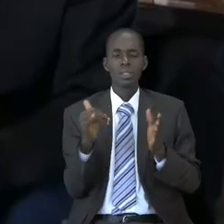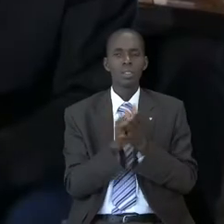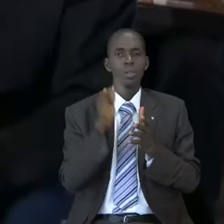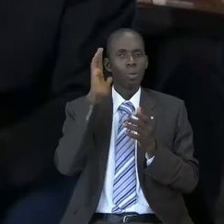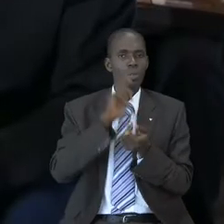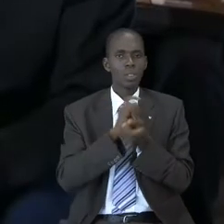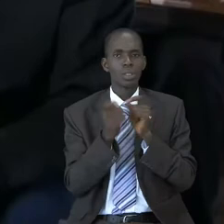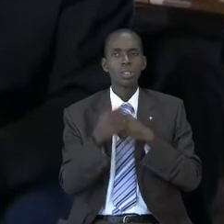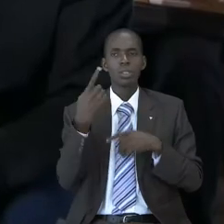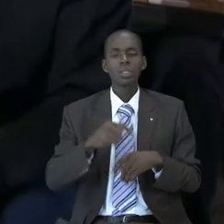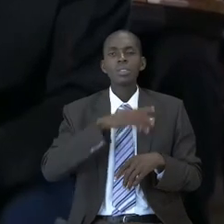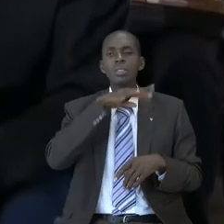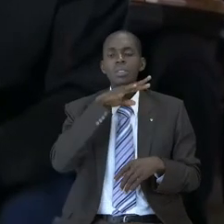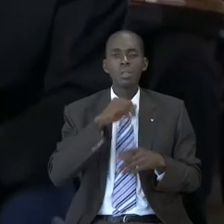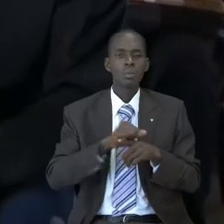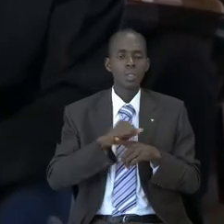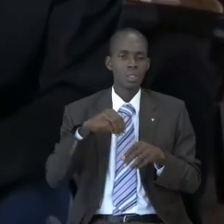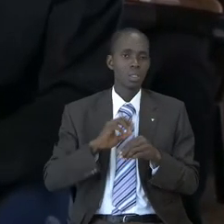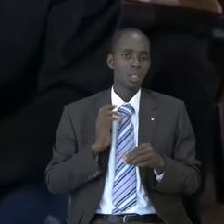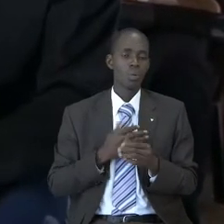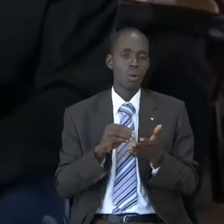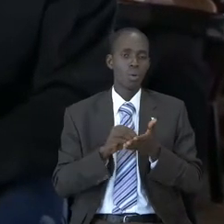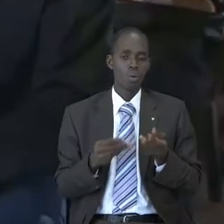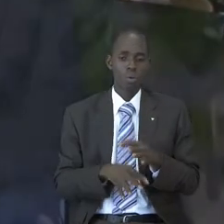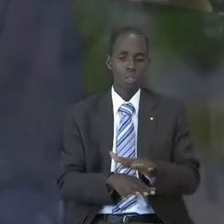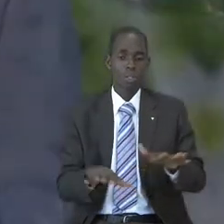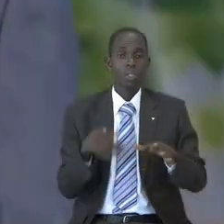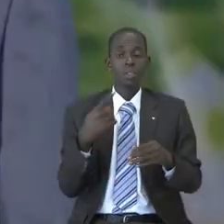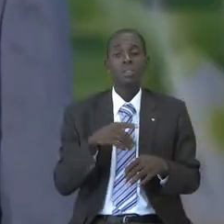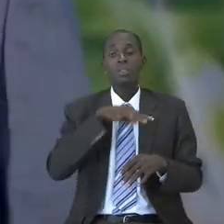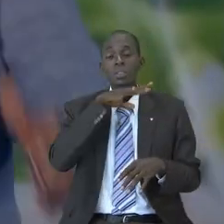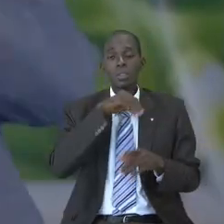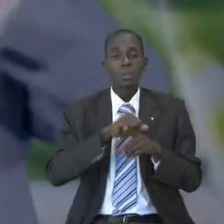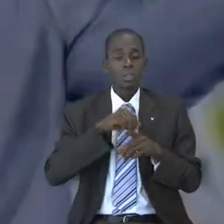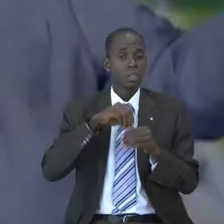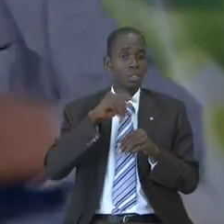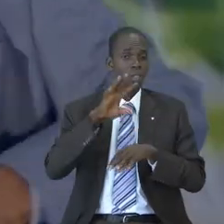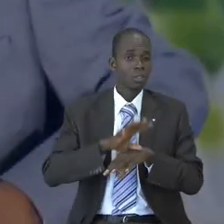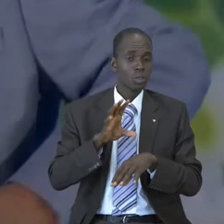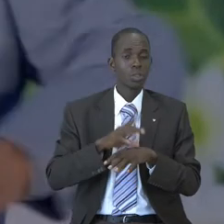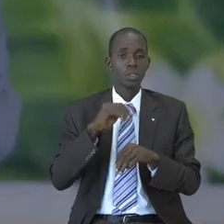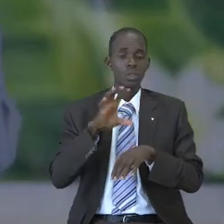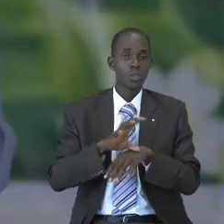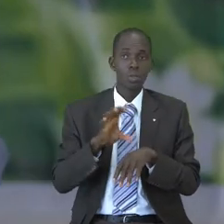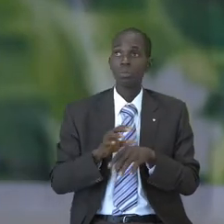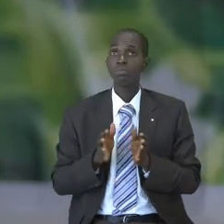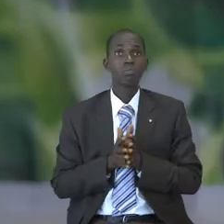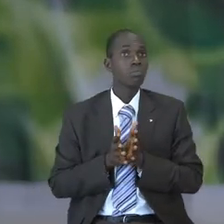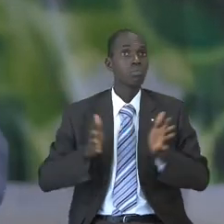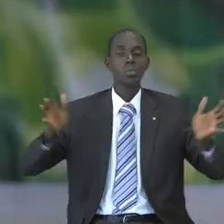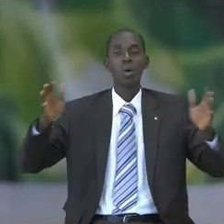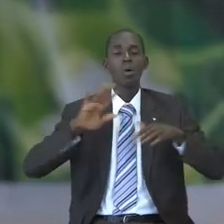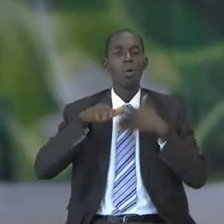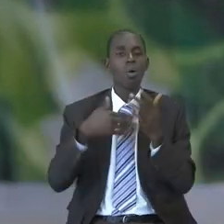the corruption in our land, the corruption in the church at large, all that